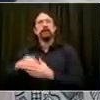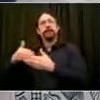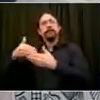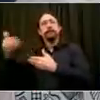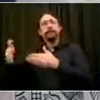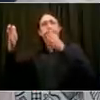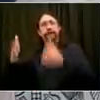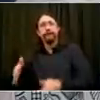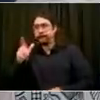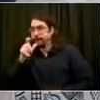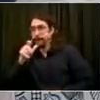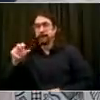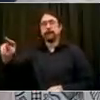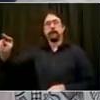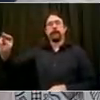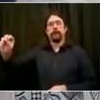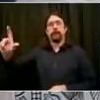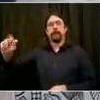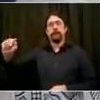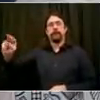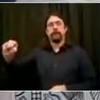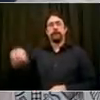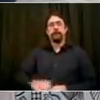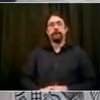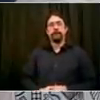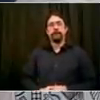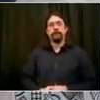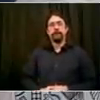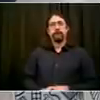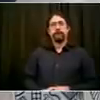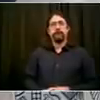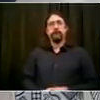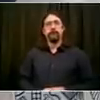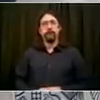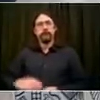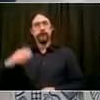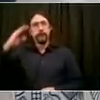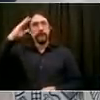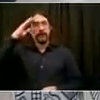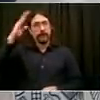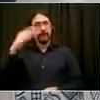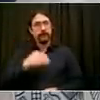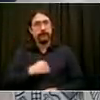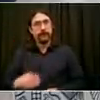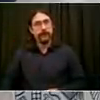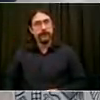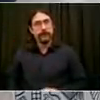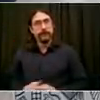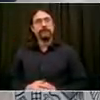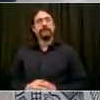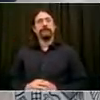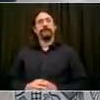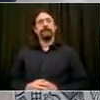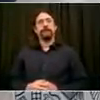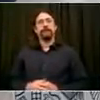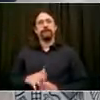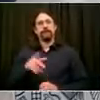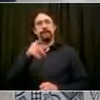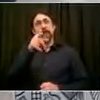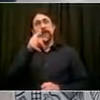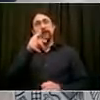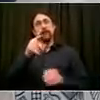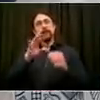time, and I know you keep promising that the state and the city are working together to develop a plan to reopen the schools at hitting the 3%